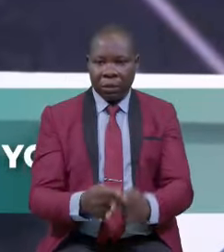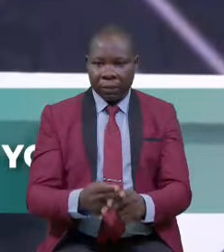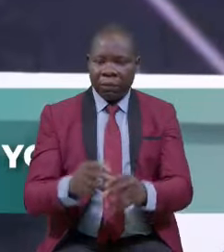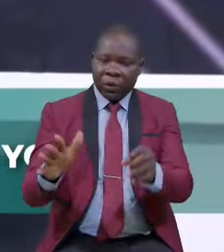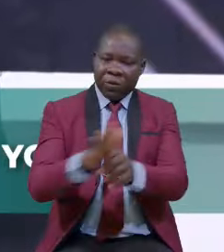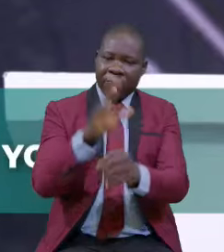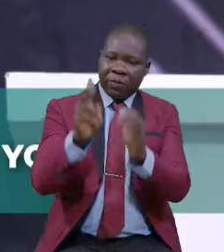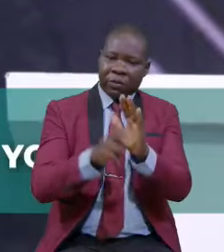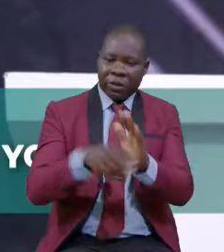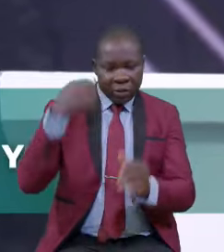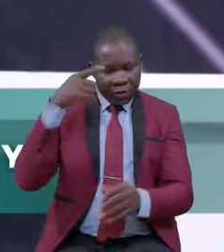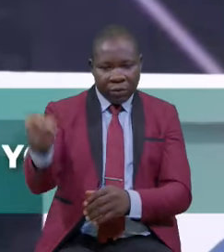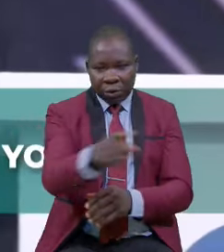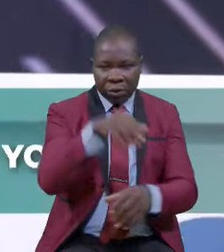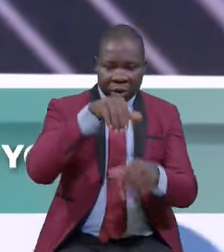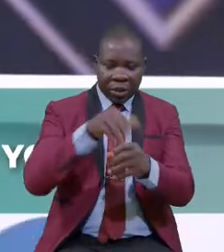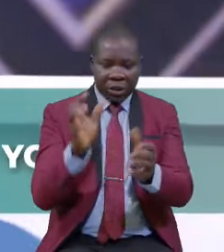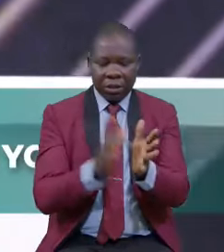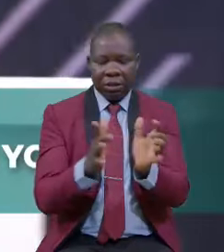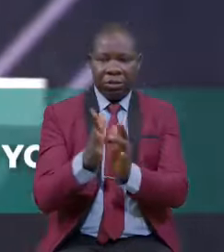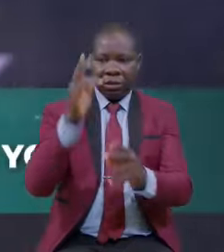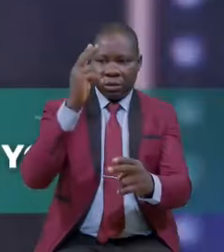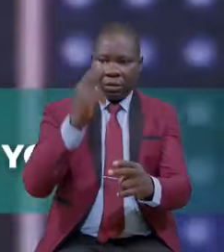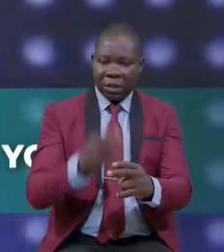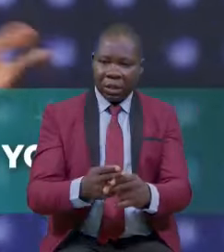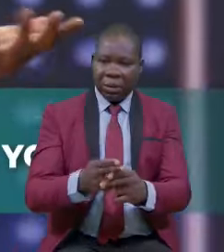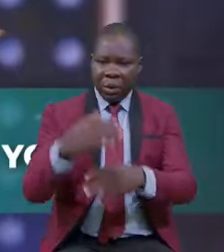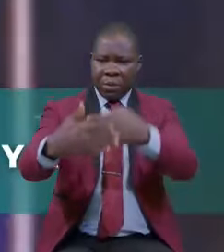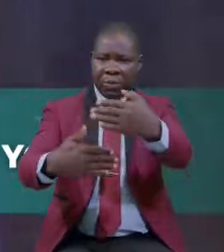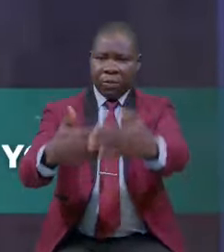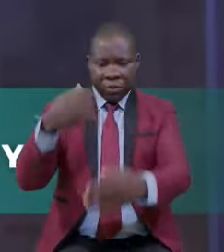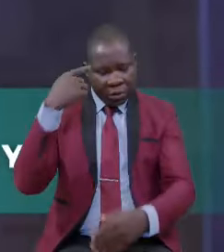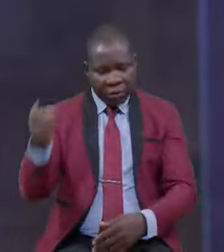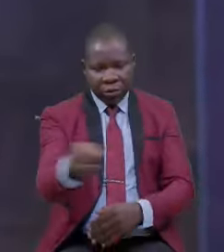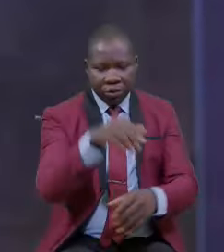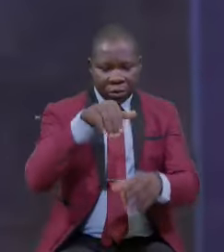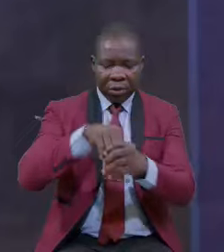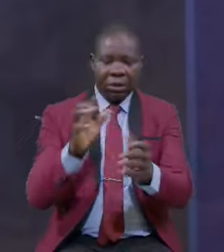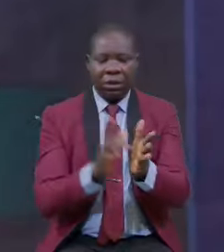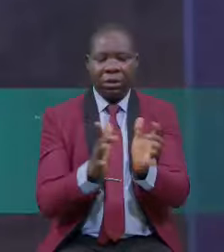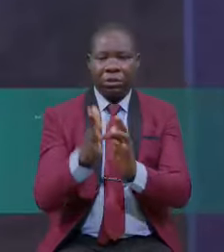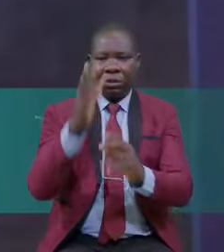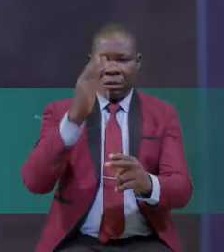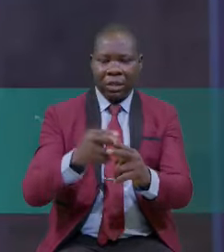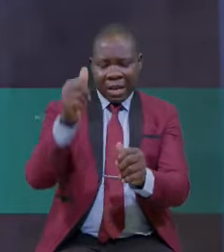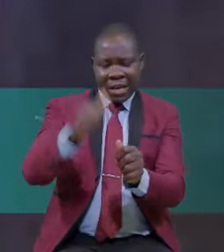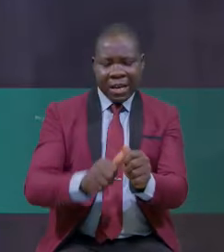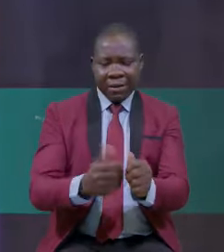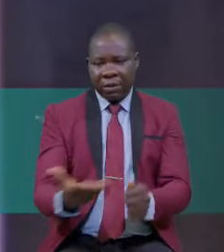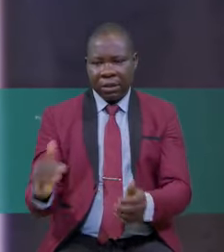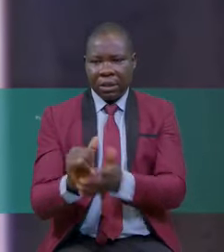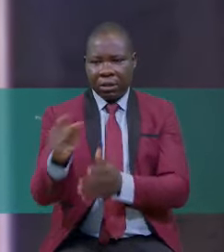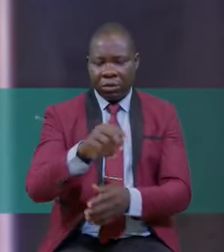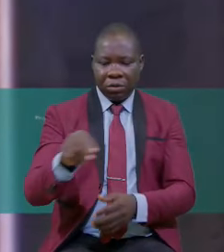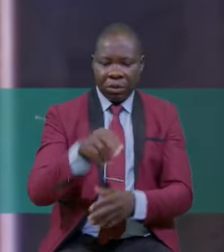Amen. Everything you need for life and ministry, everything available for you today in